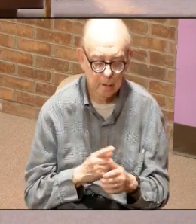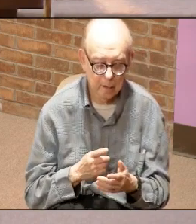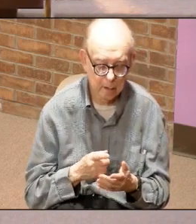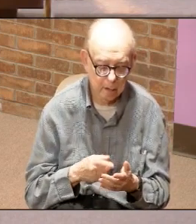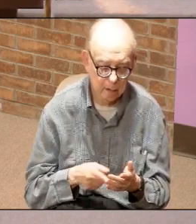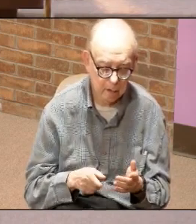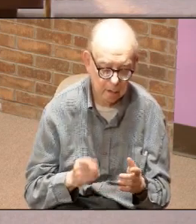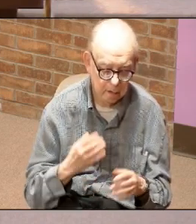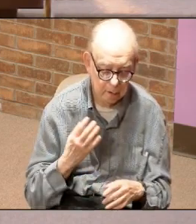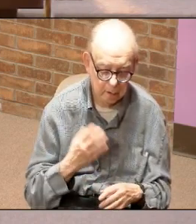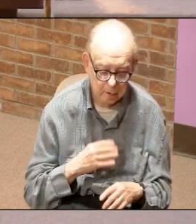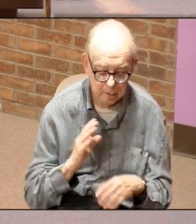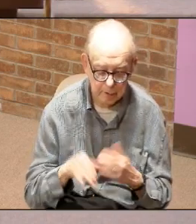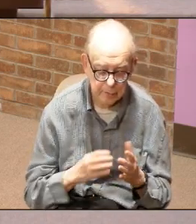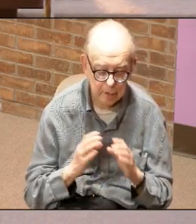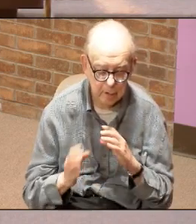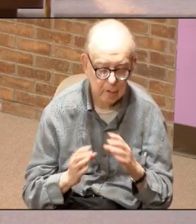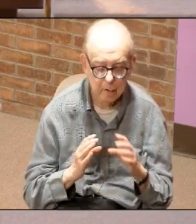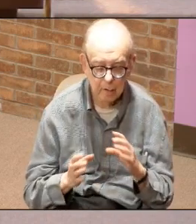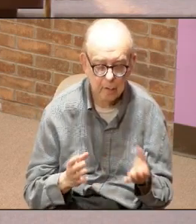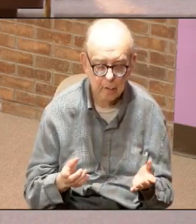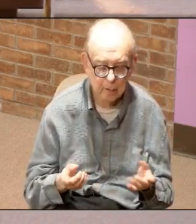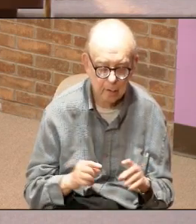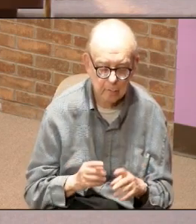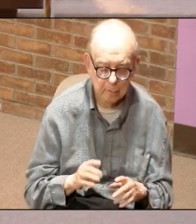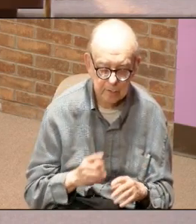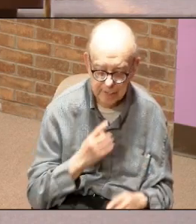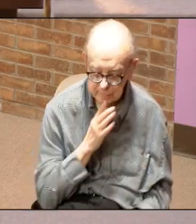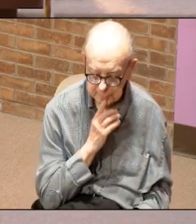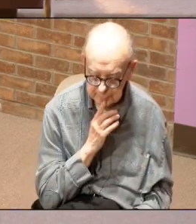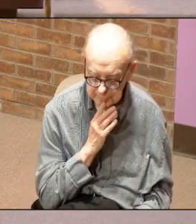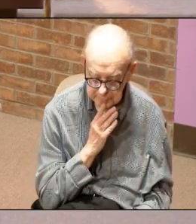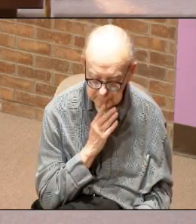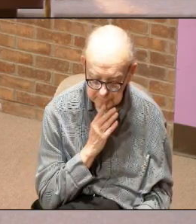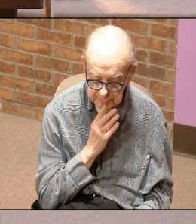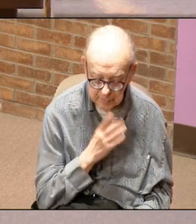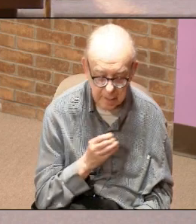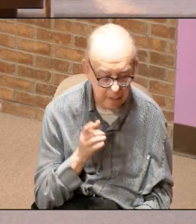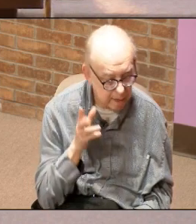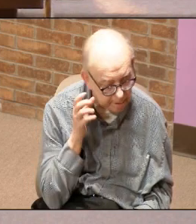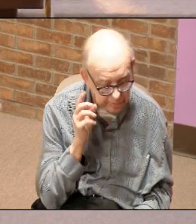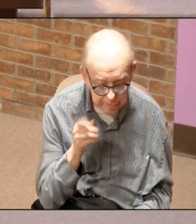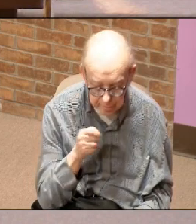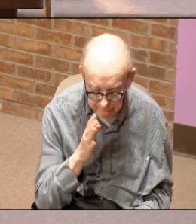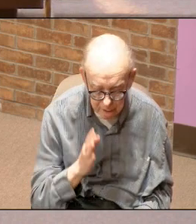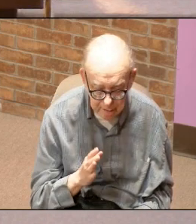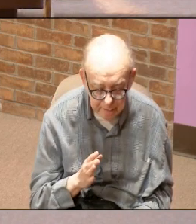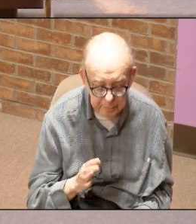is great about this conversation is when I shut up and I listen to him.